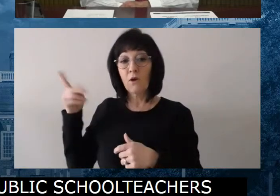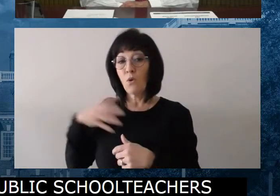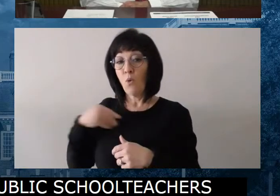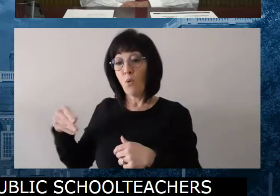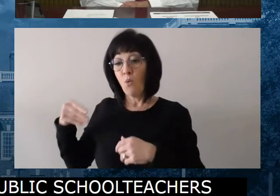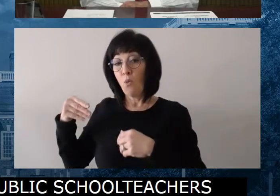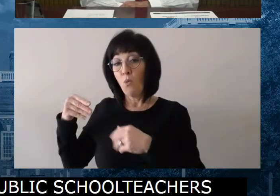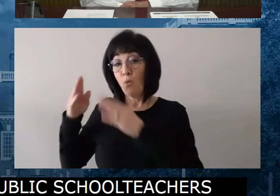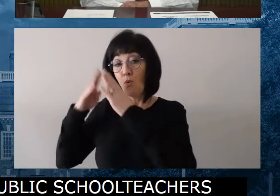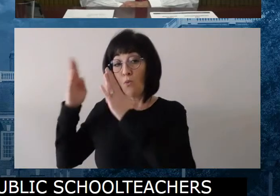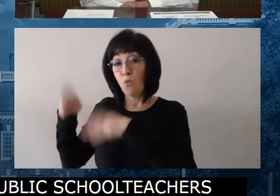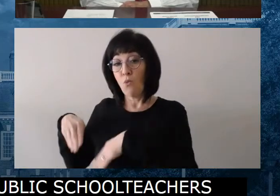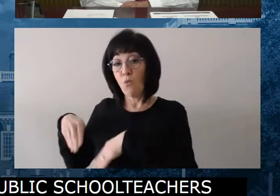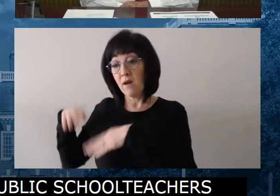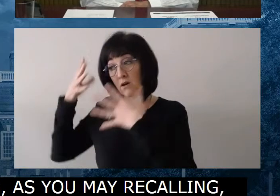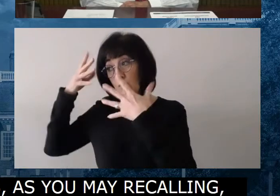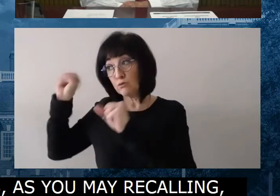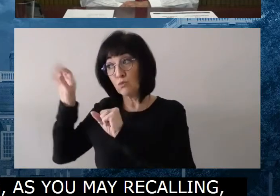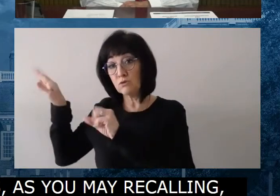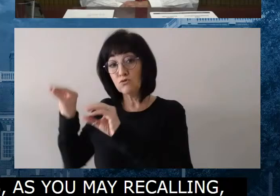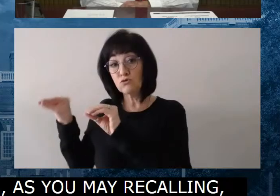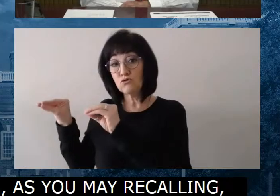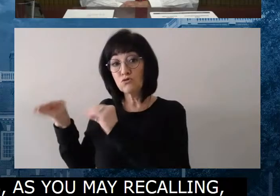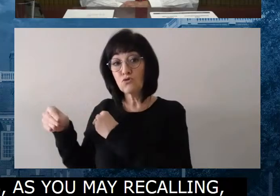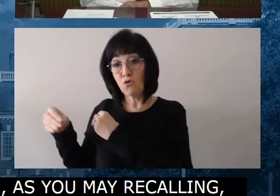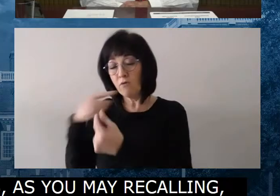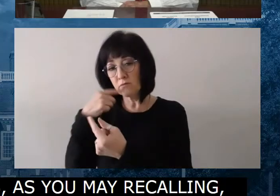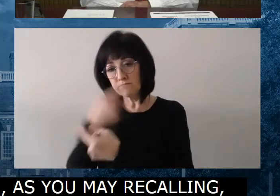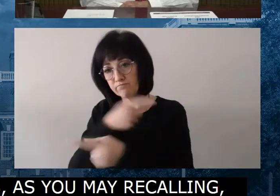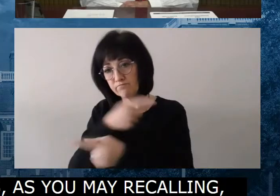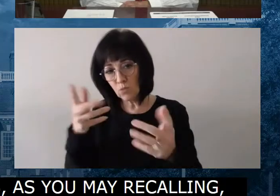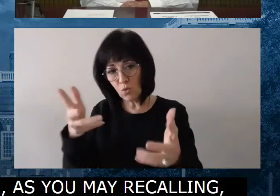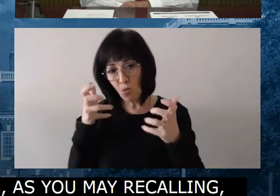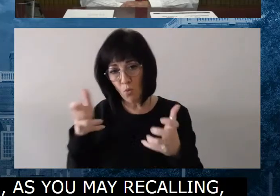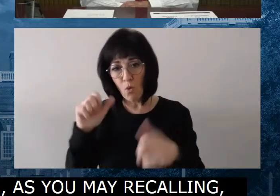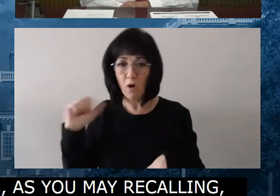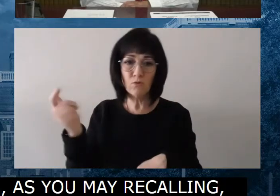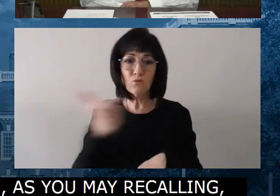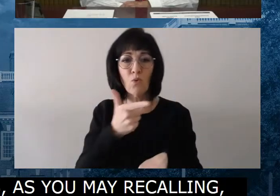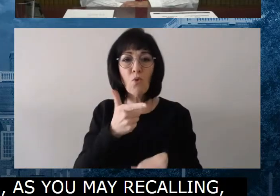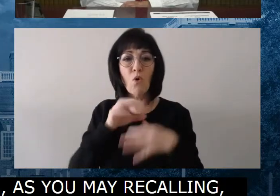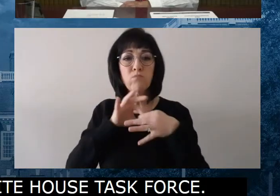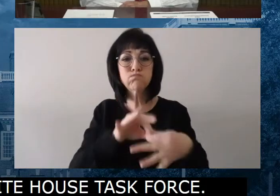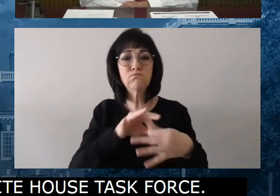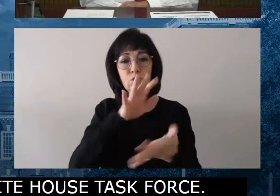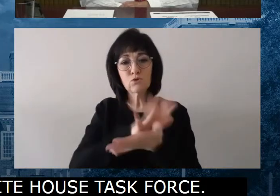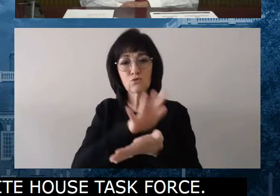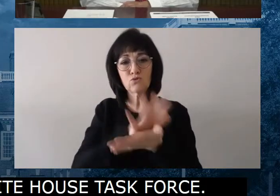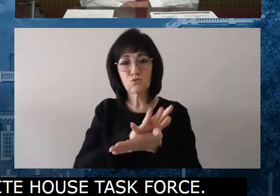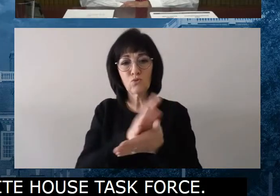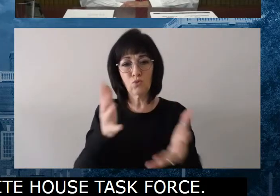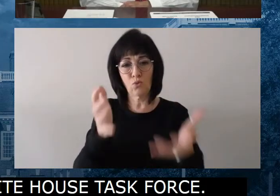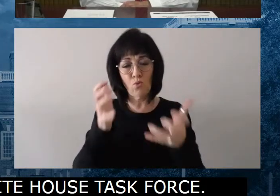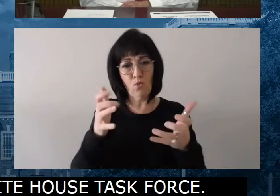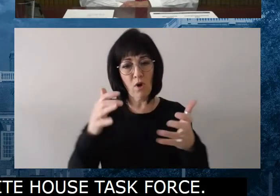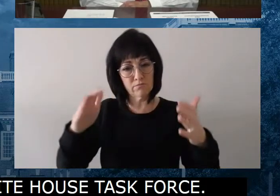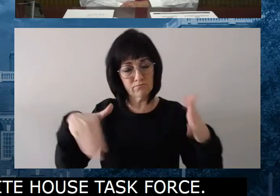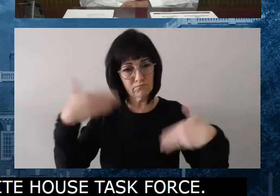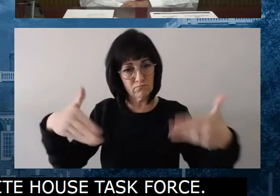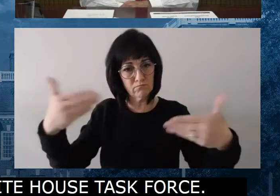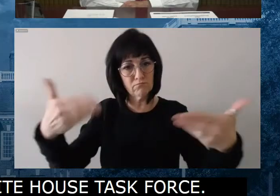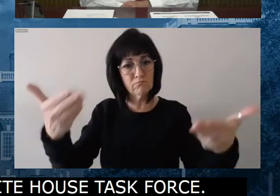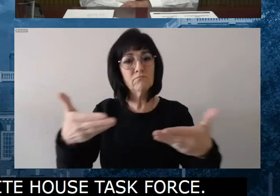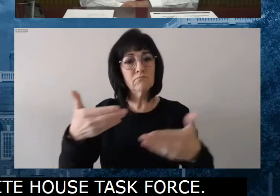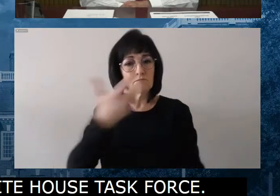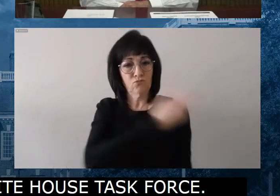force. And then now over the last weekend and last 2 weekends, I guess, in particular, focusing